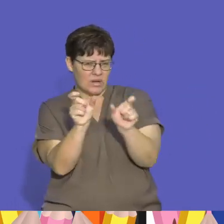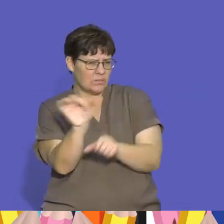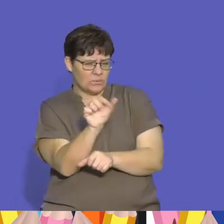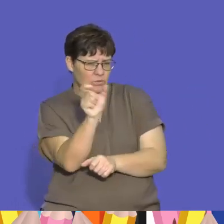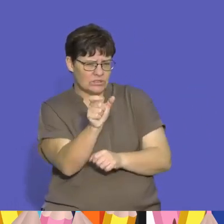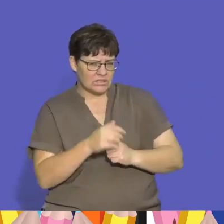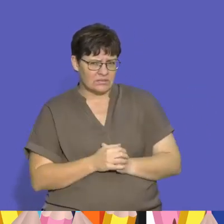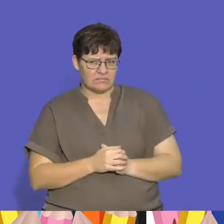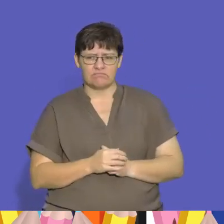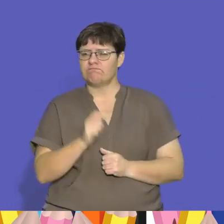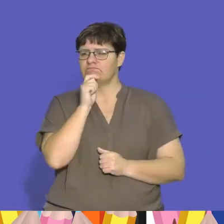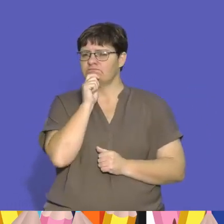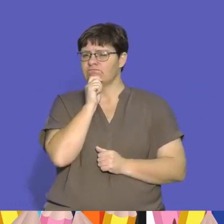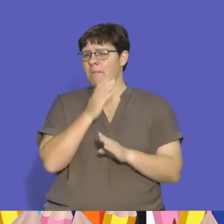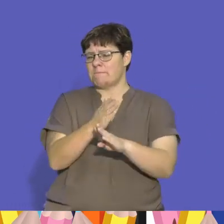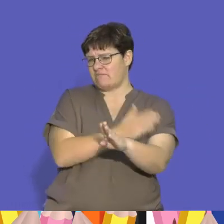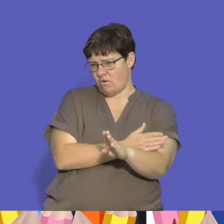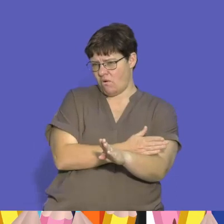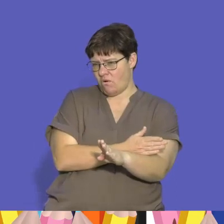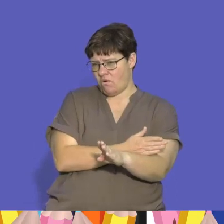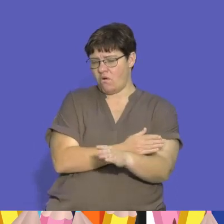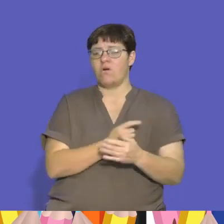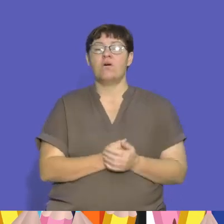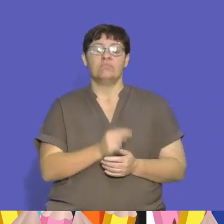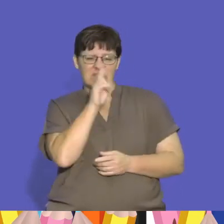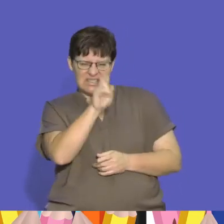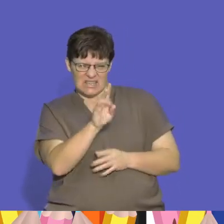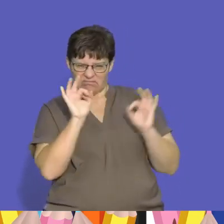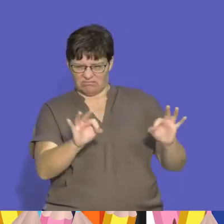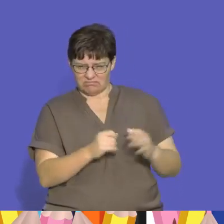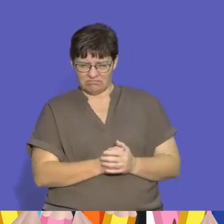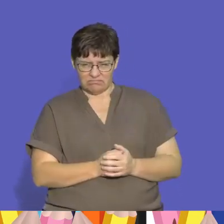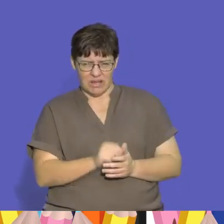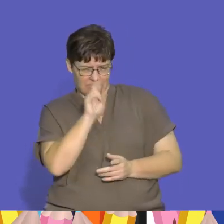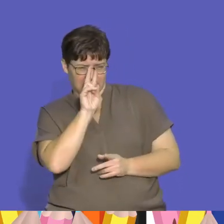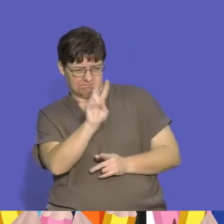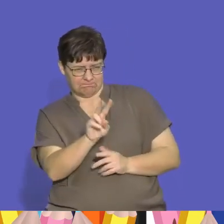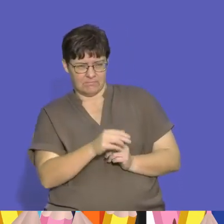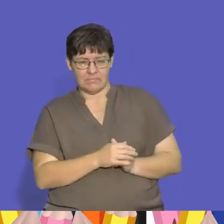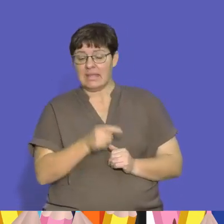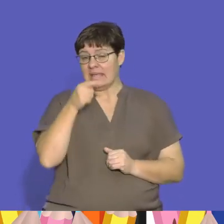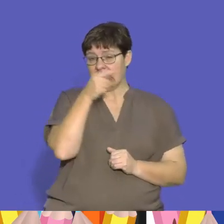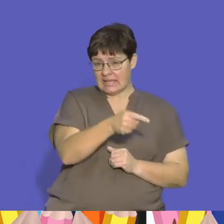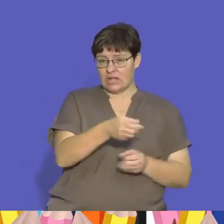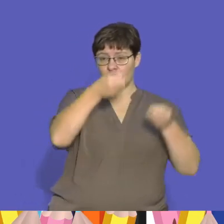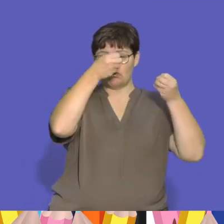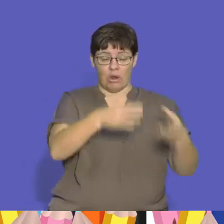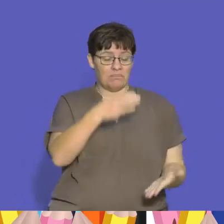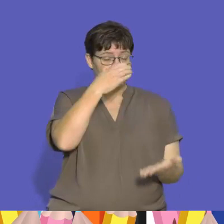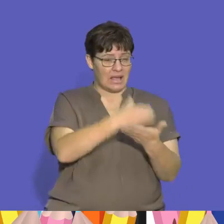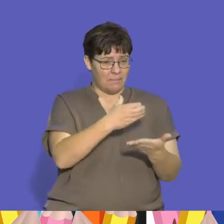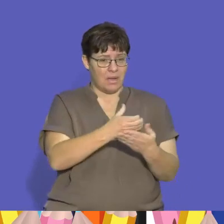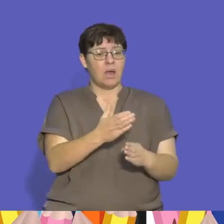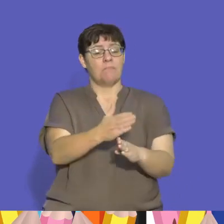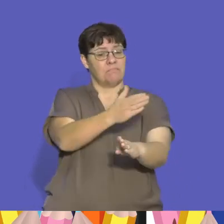sentences? Let's use the word before and see if that makes sense. Listen carefully. He dropped